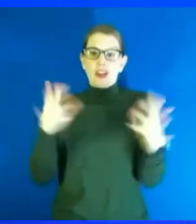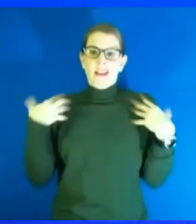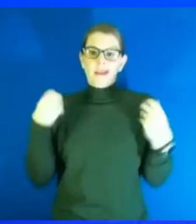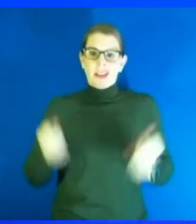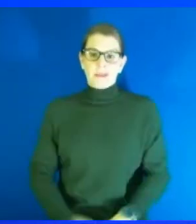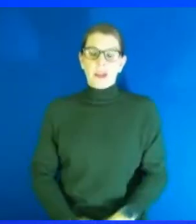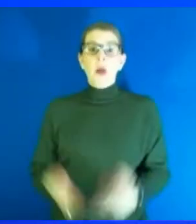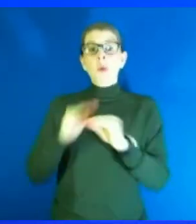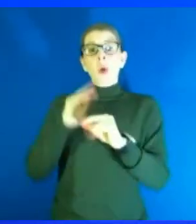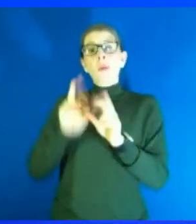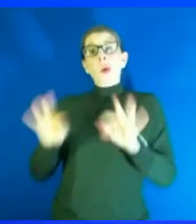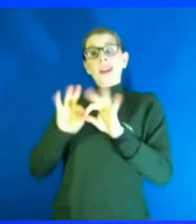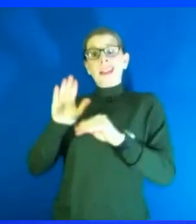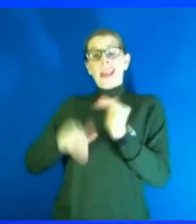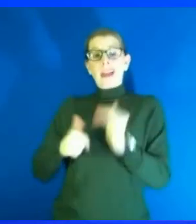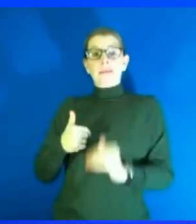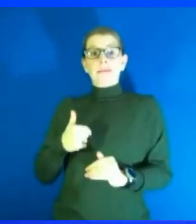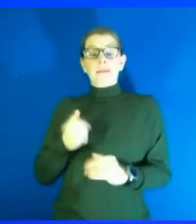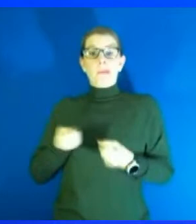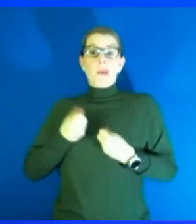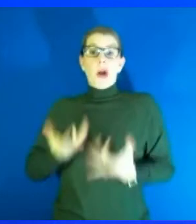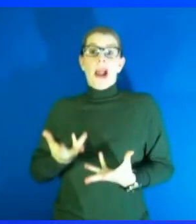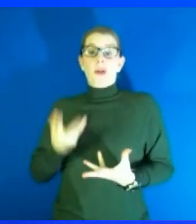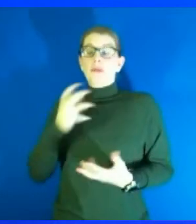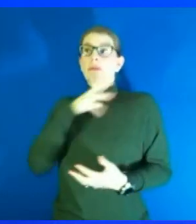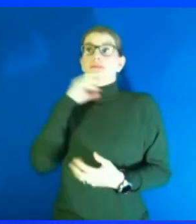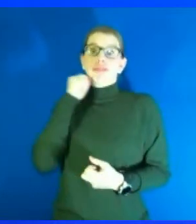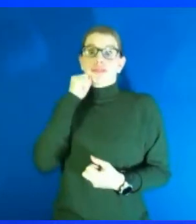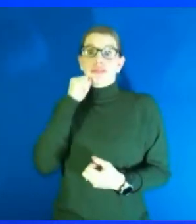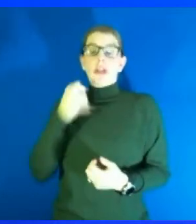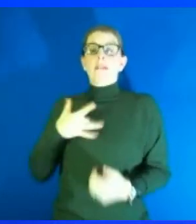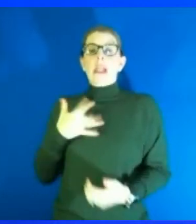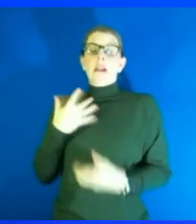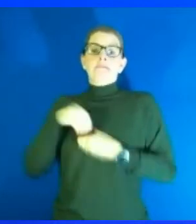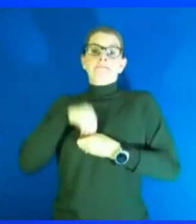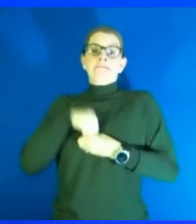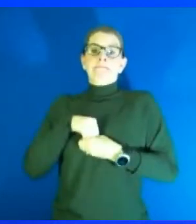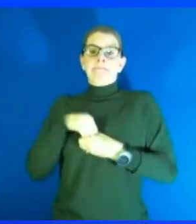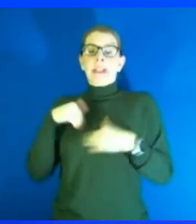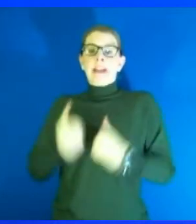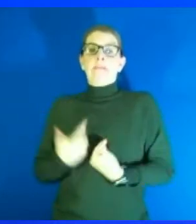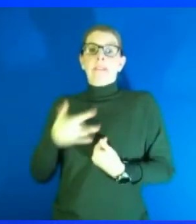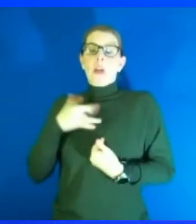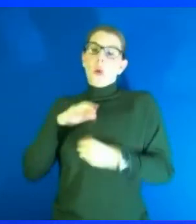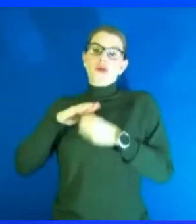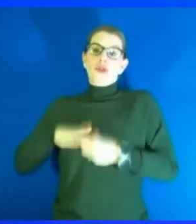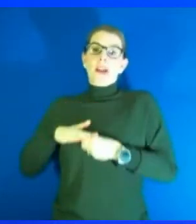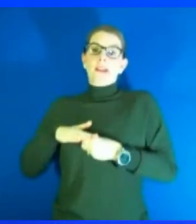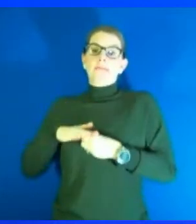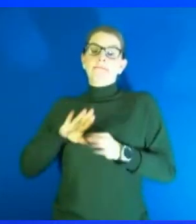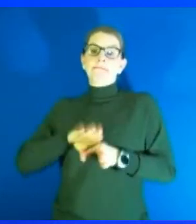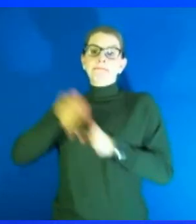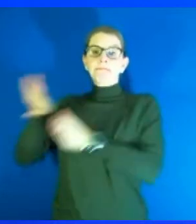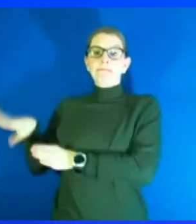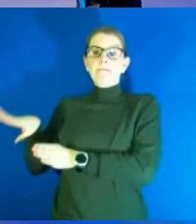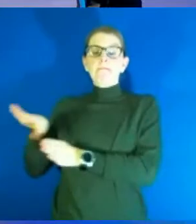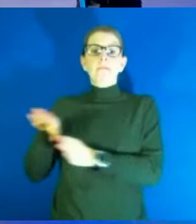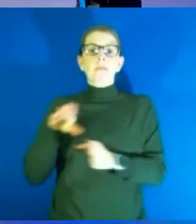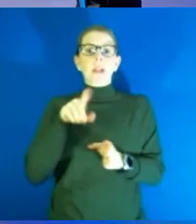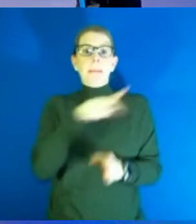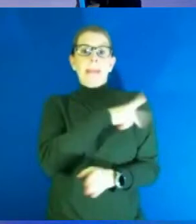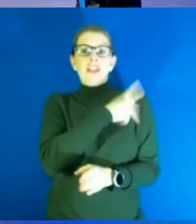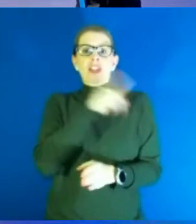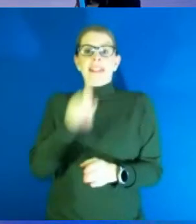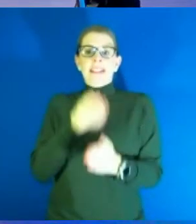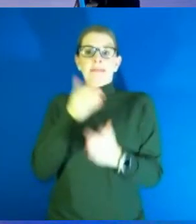than the burnout that you feel that overcomes any tiredness that you feel or stress that you feel. So you always put the patient's needs first. That's why you do what you do